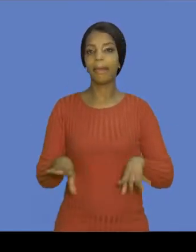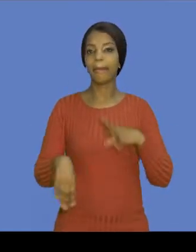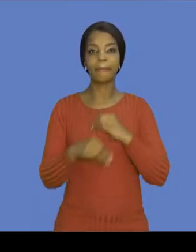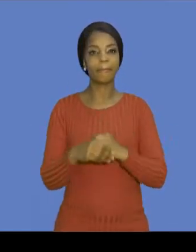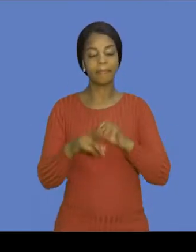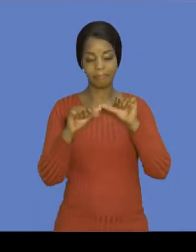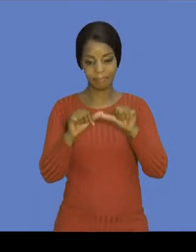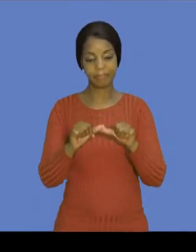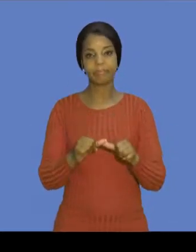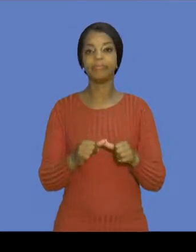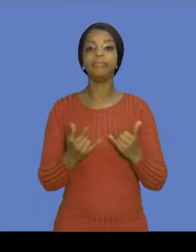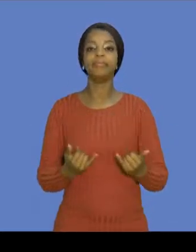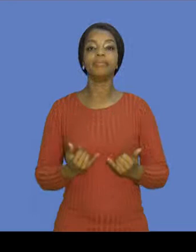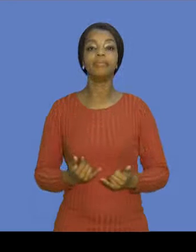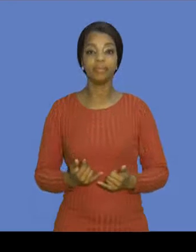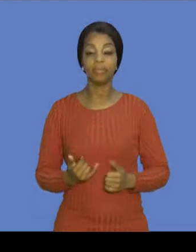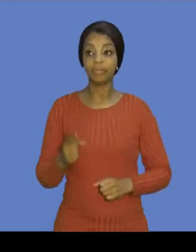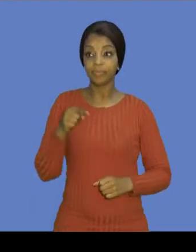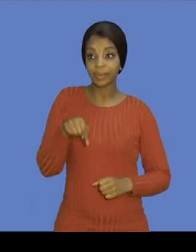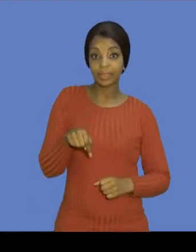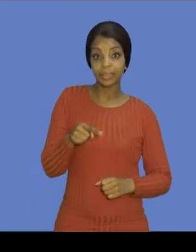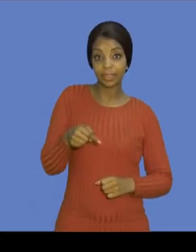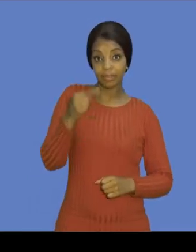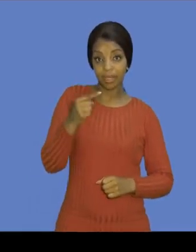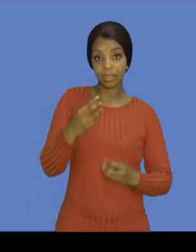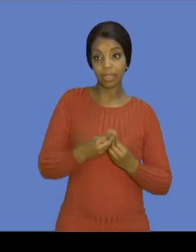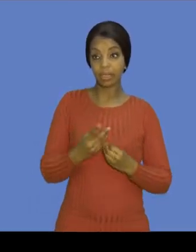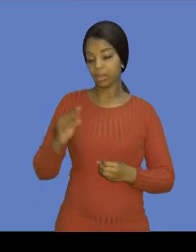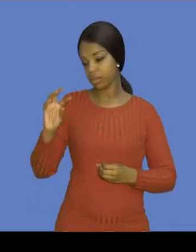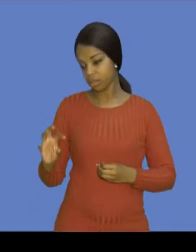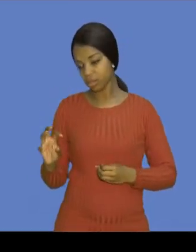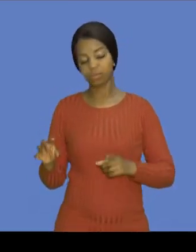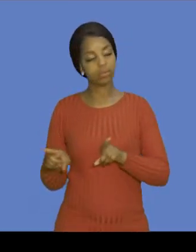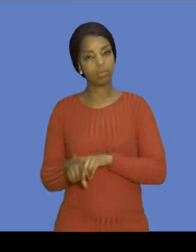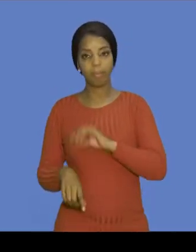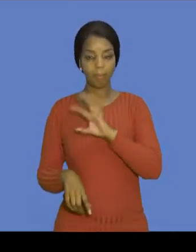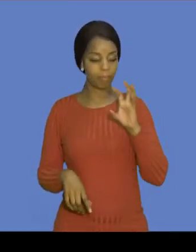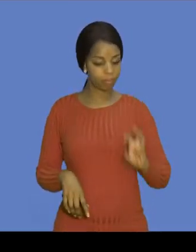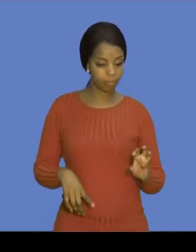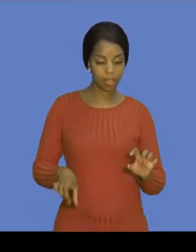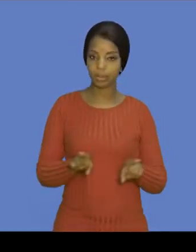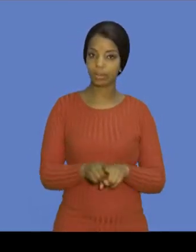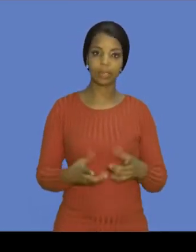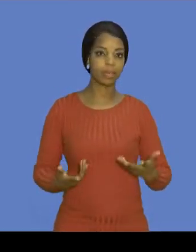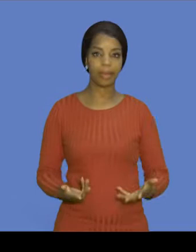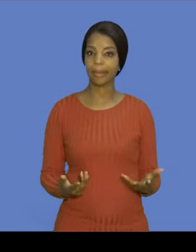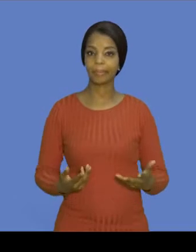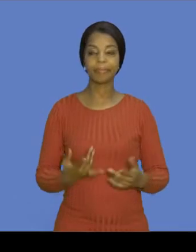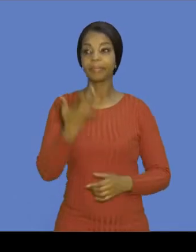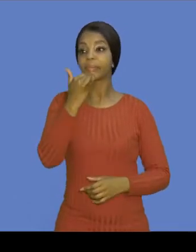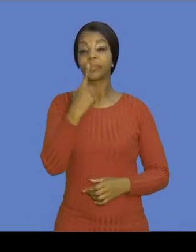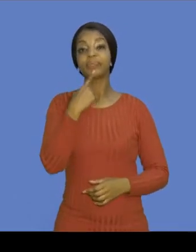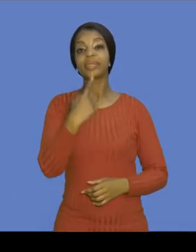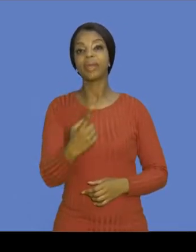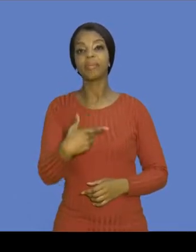this particular term. So if this is the first term and I get to the second term, what I'm adding here will be the same as if I